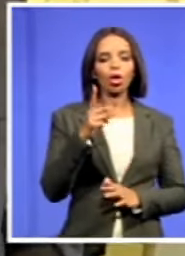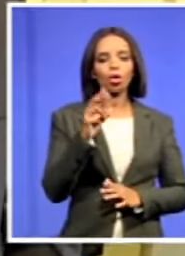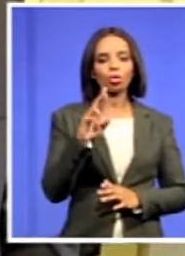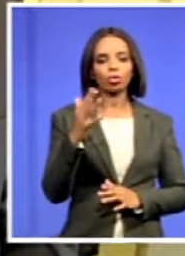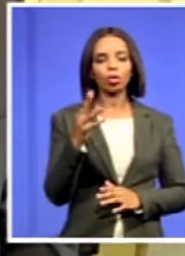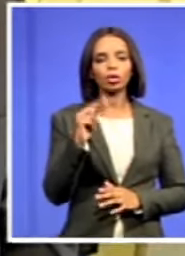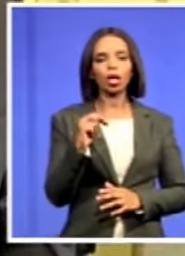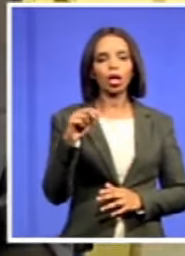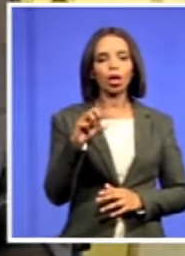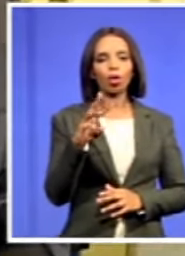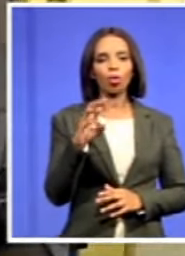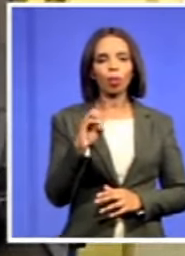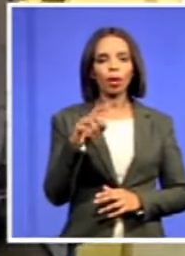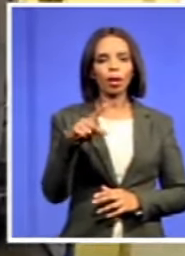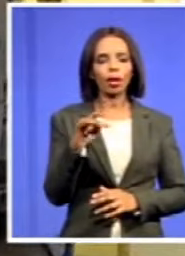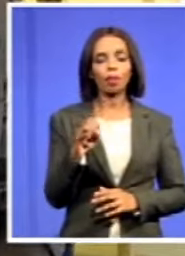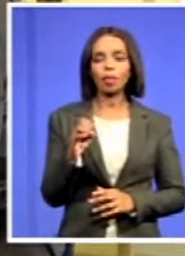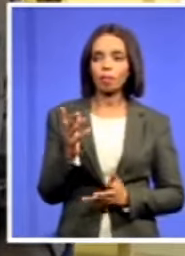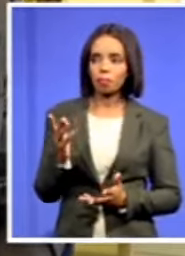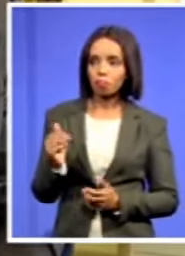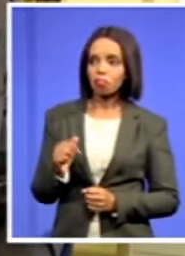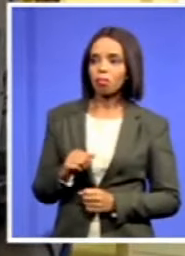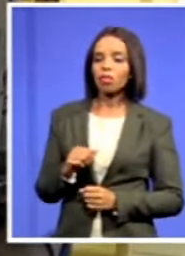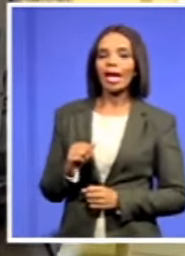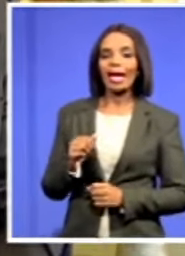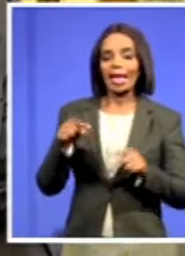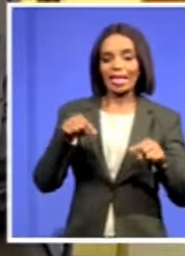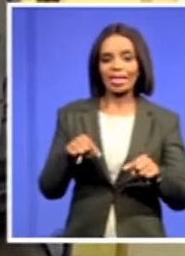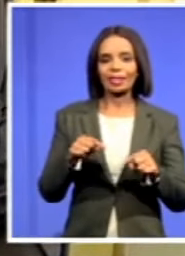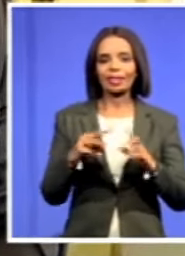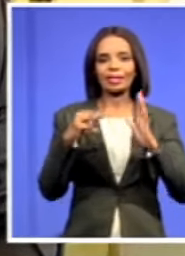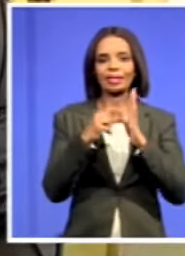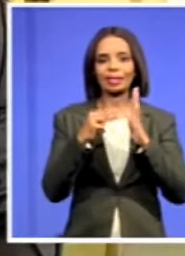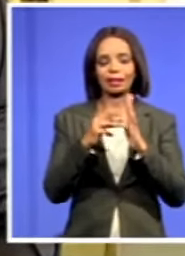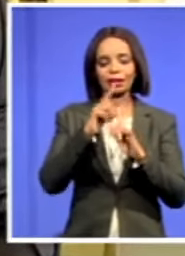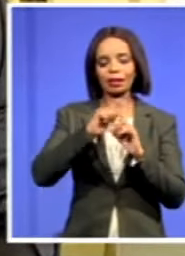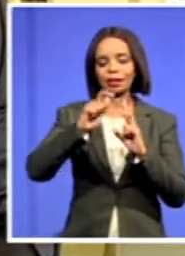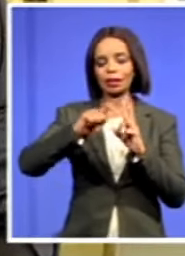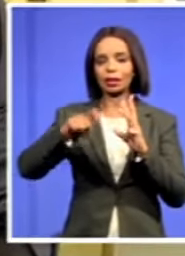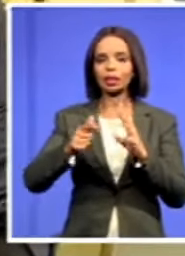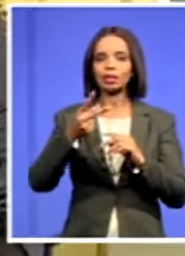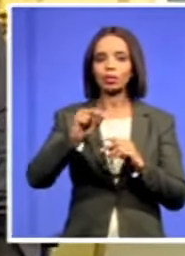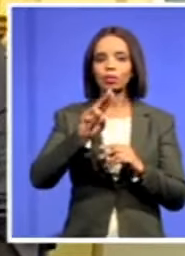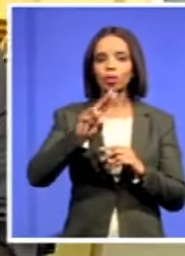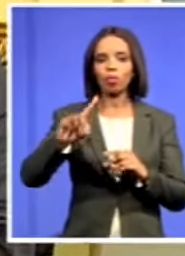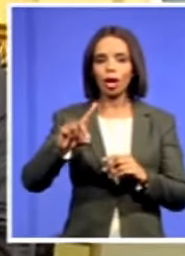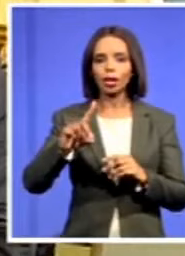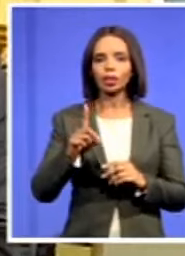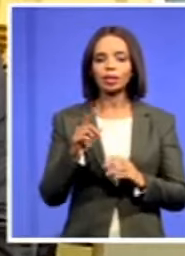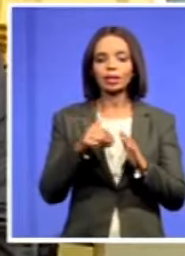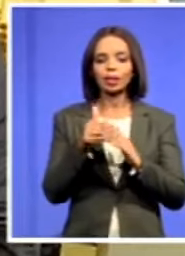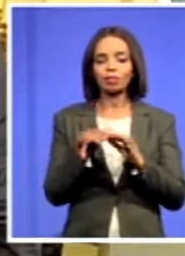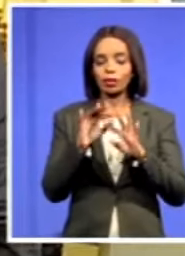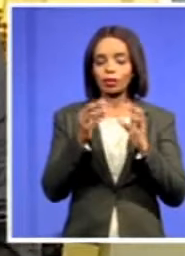was actually experienced COVID-19, learning conditions under COVID-19 twice, when they were in